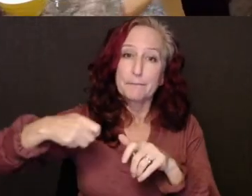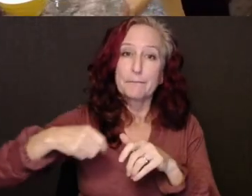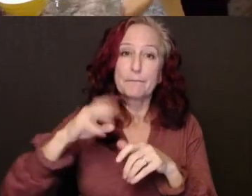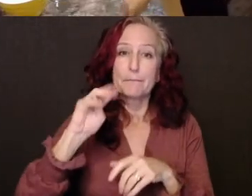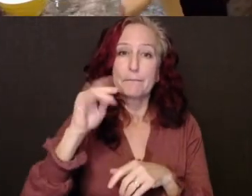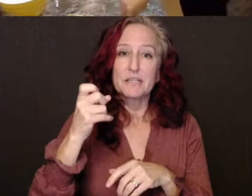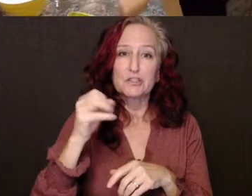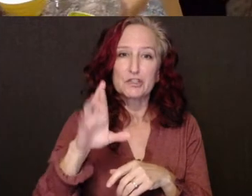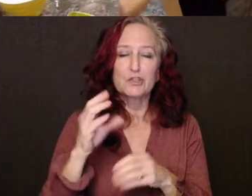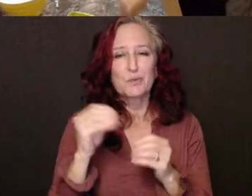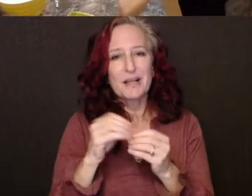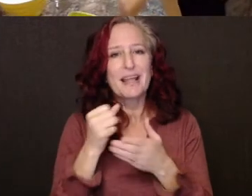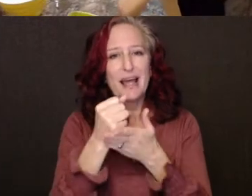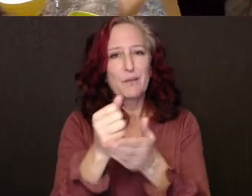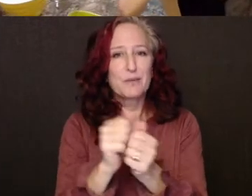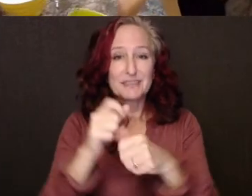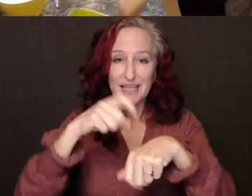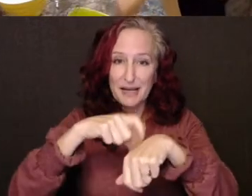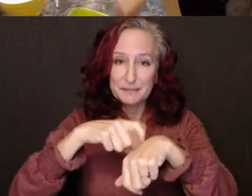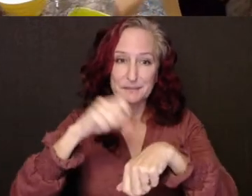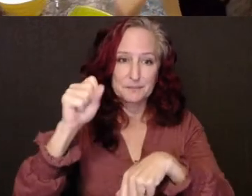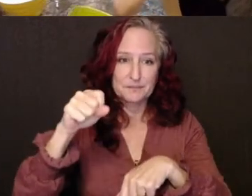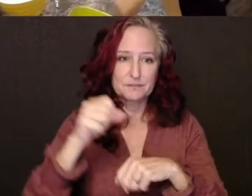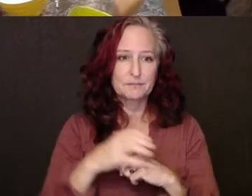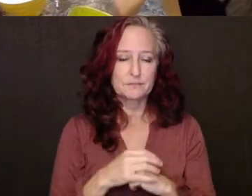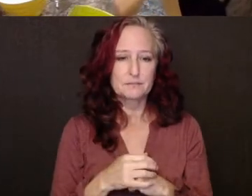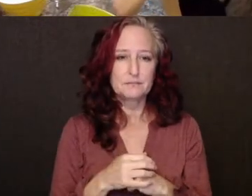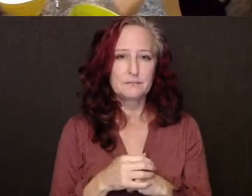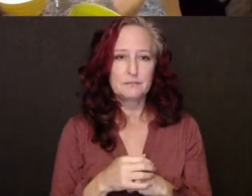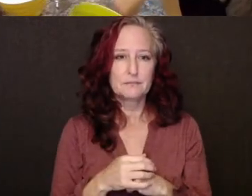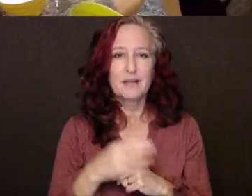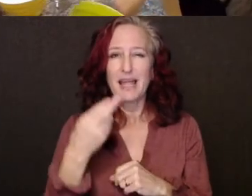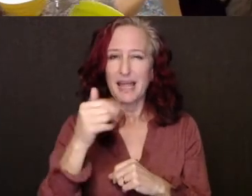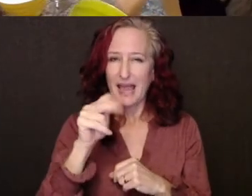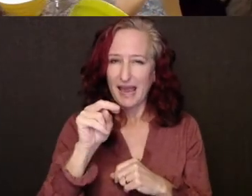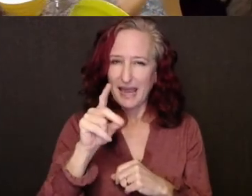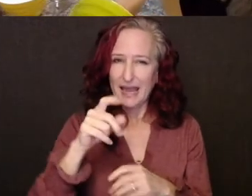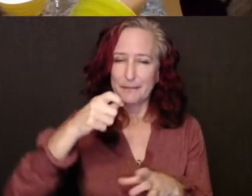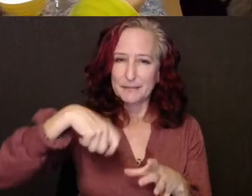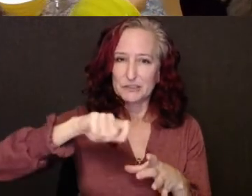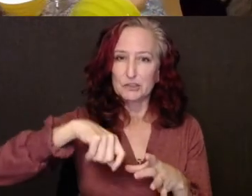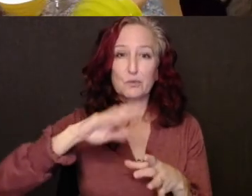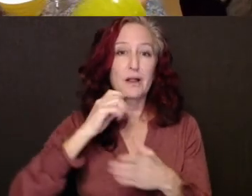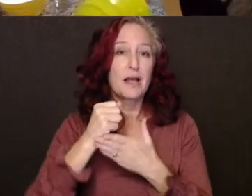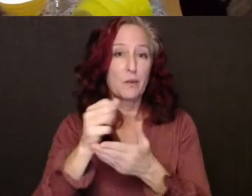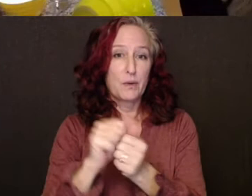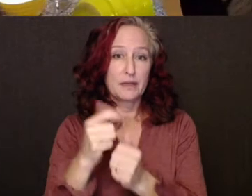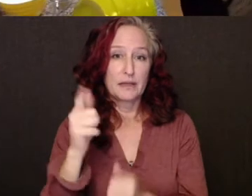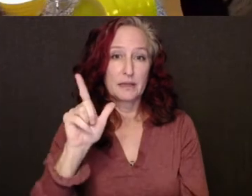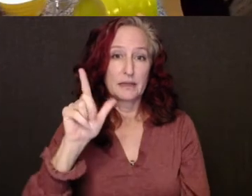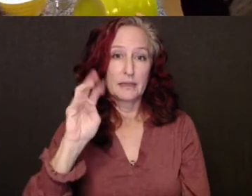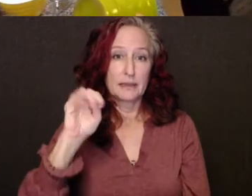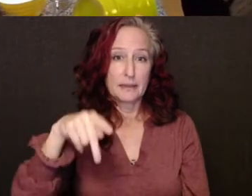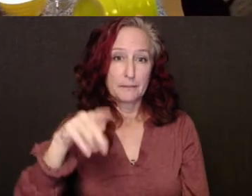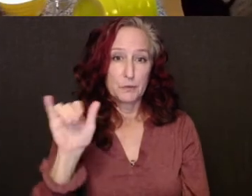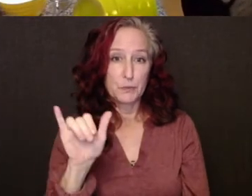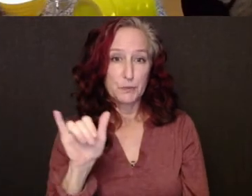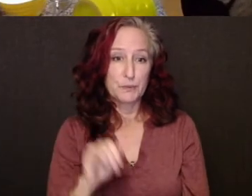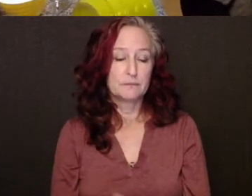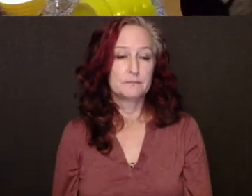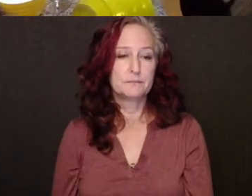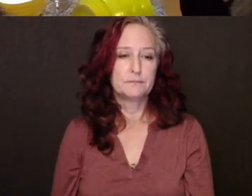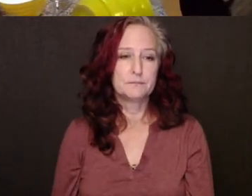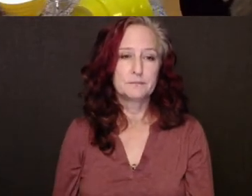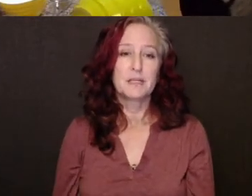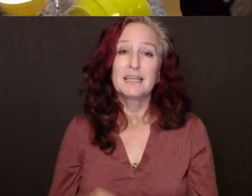just going to pour my wet into my dry ingredients all while mixing. You can also use